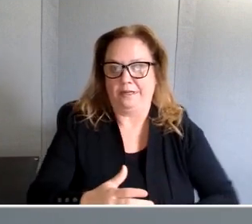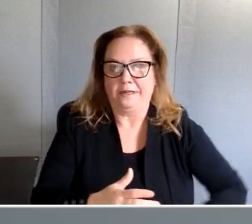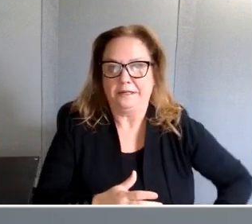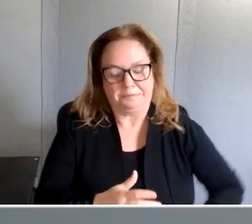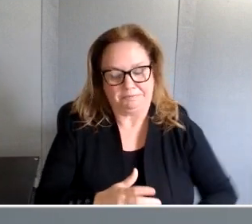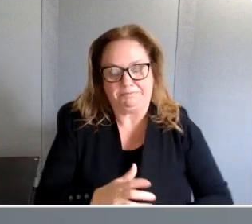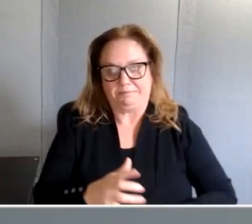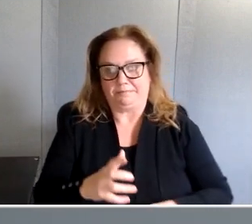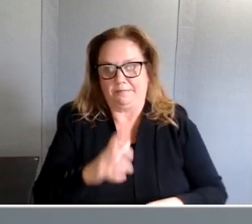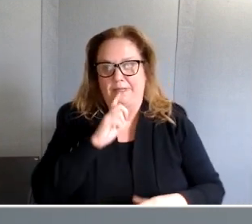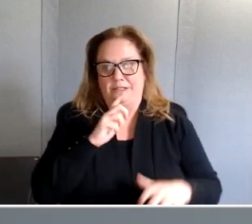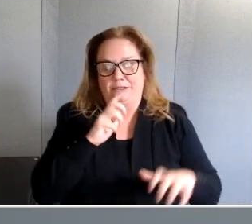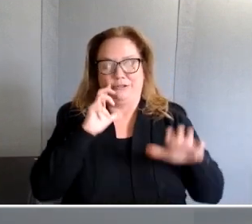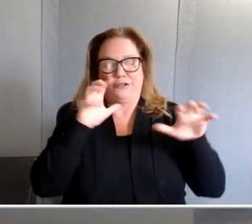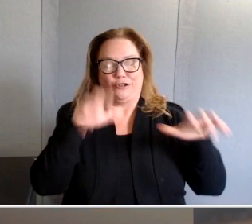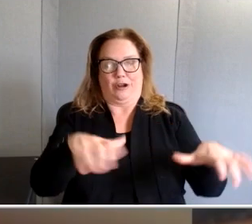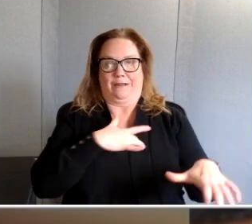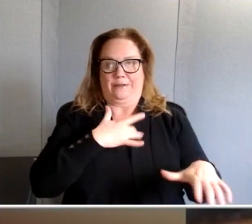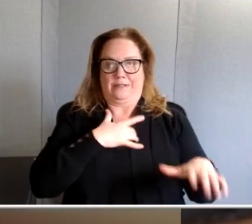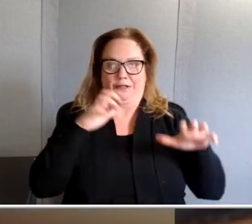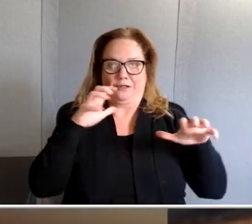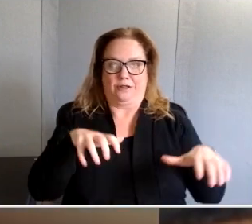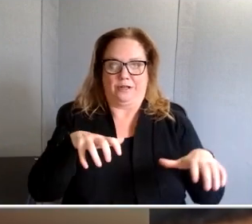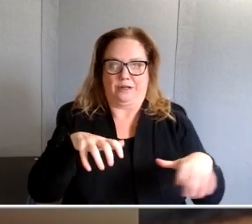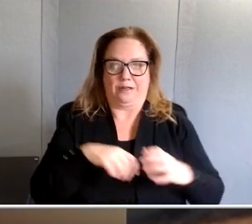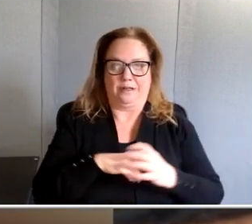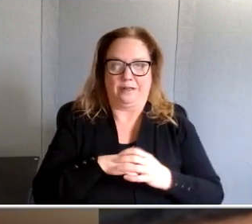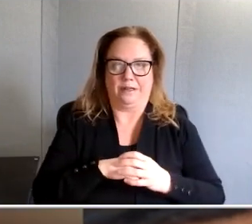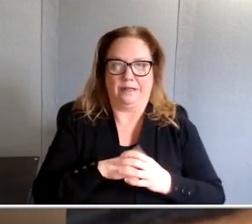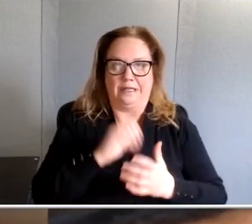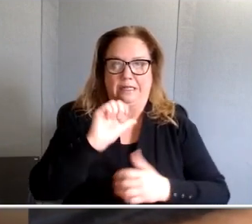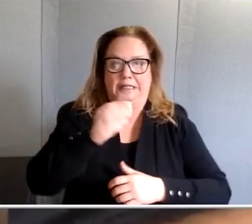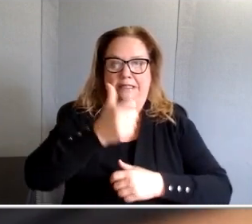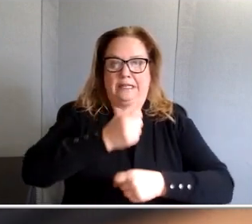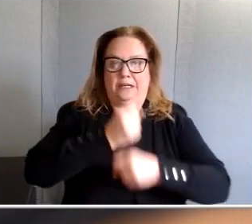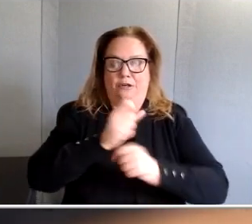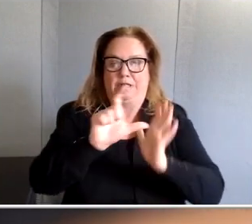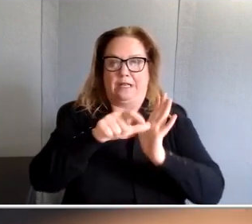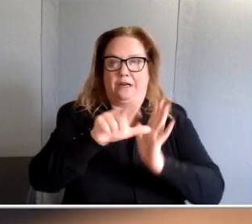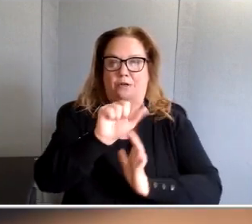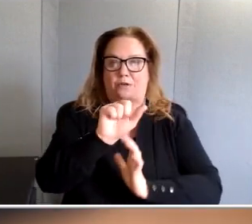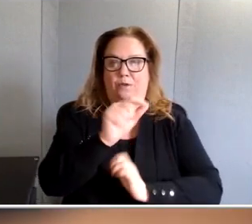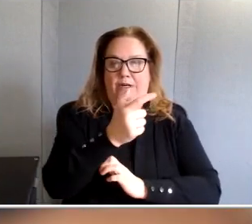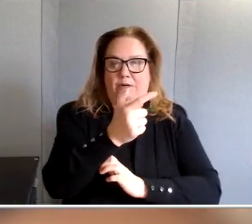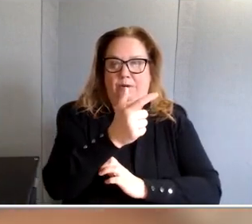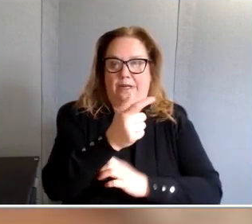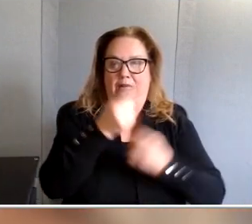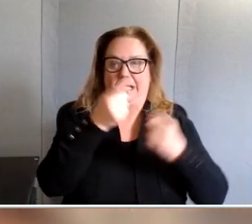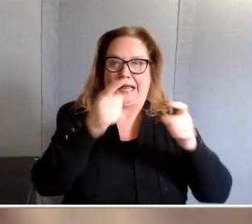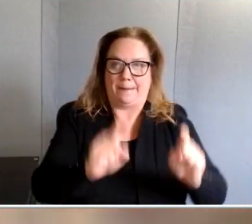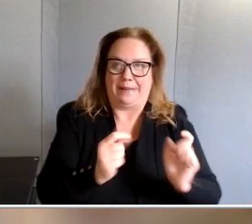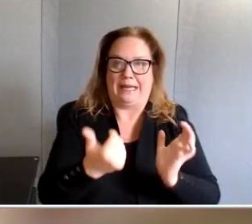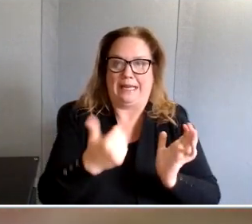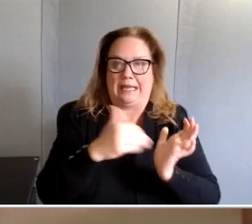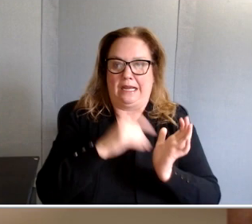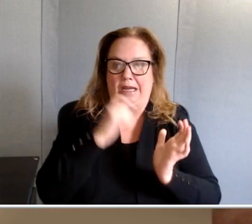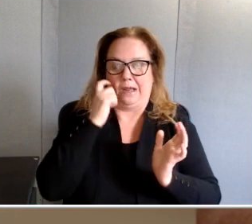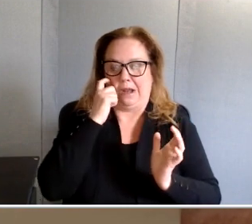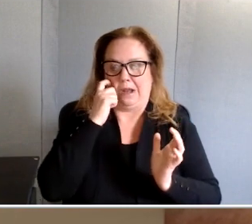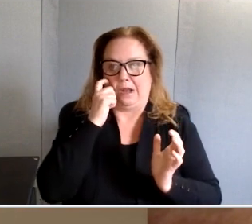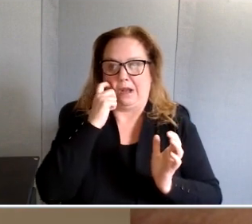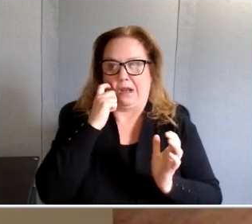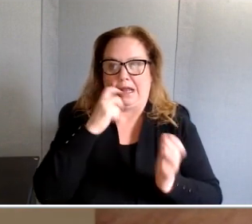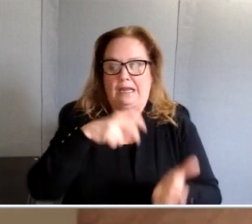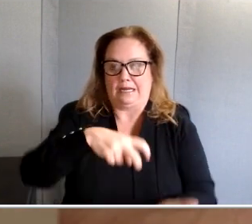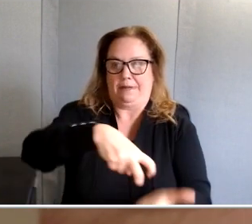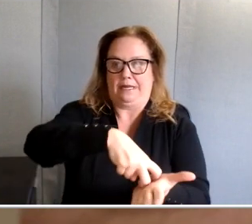is literally shocking from the inside out. 10 years later, in 2021, it happened again. I got down to my knees